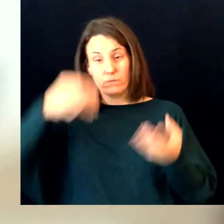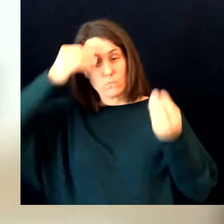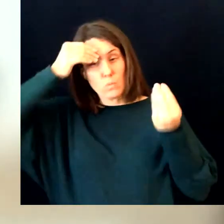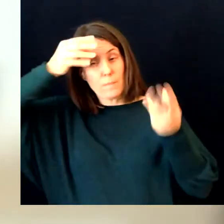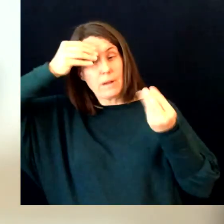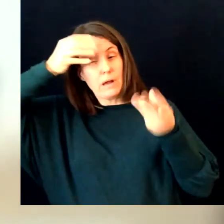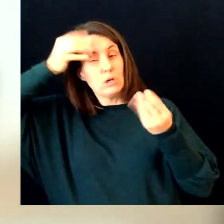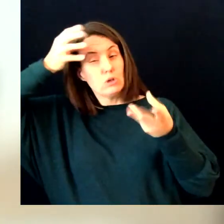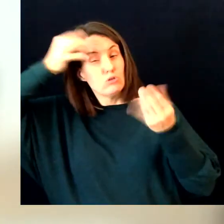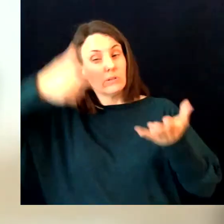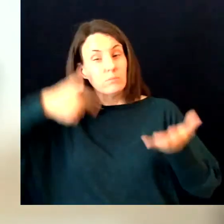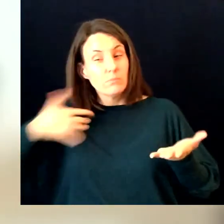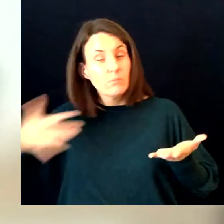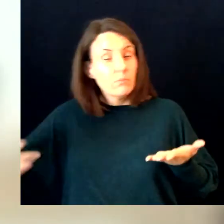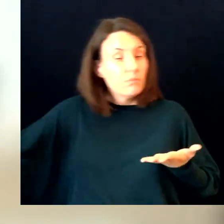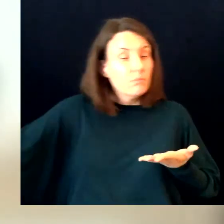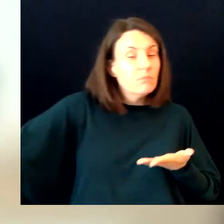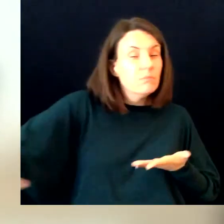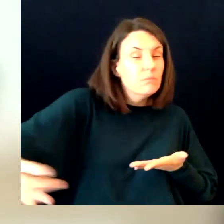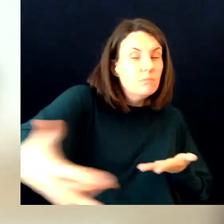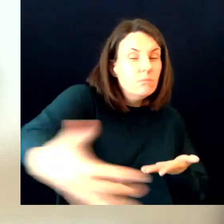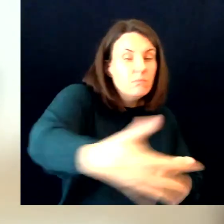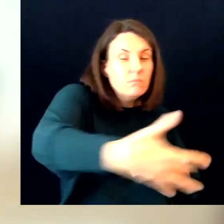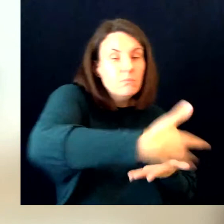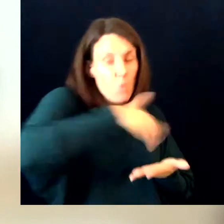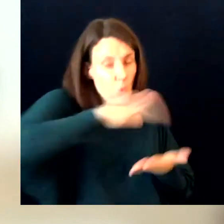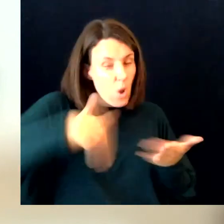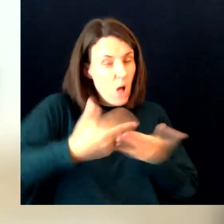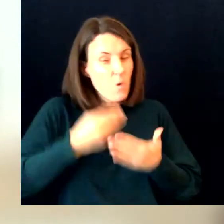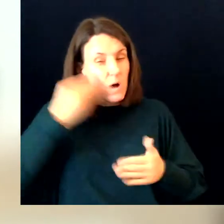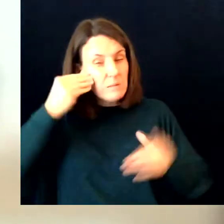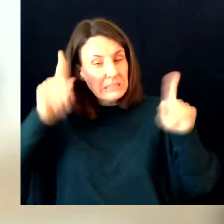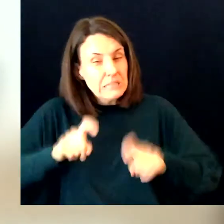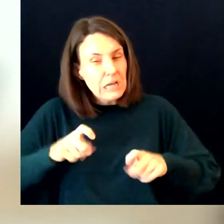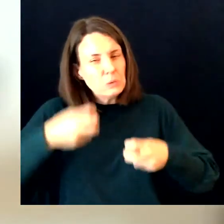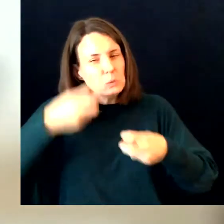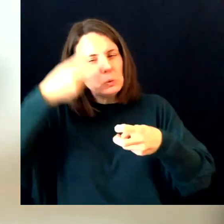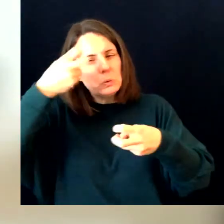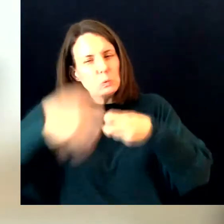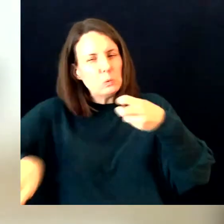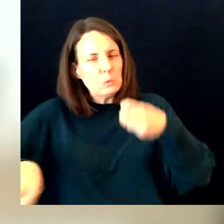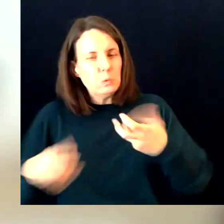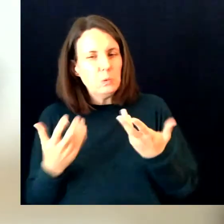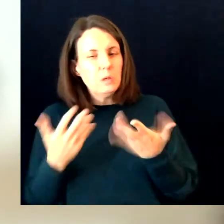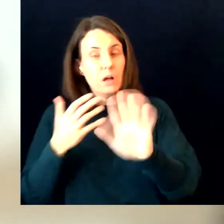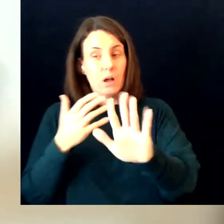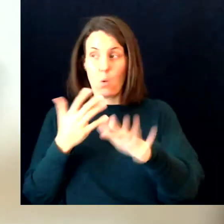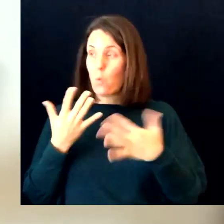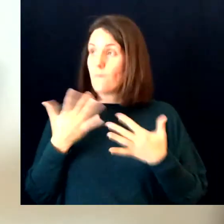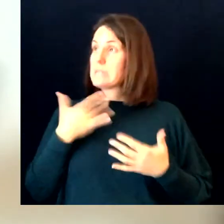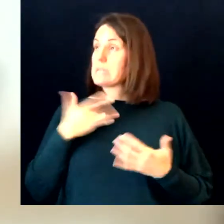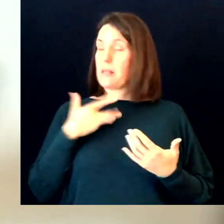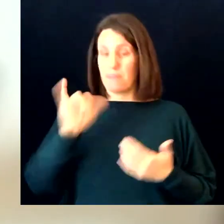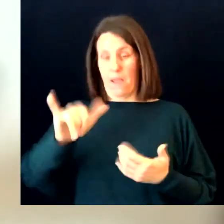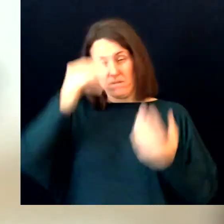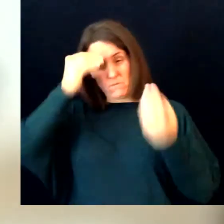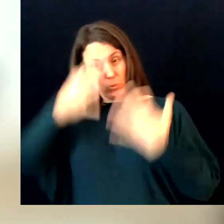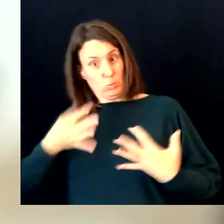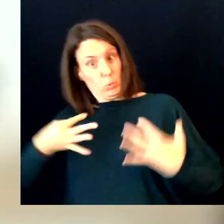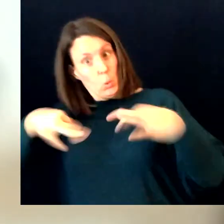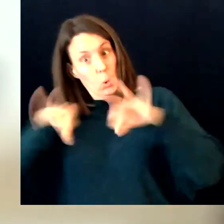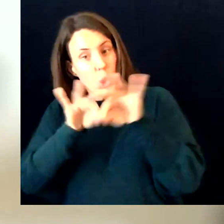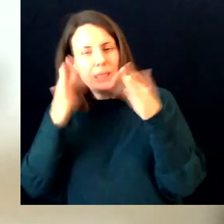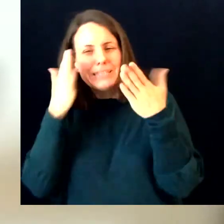may have a year ago. So I think for that reason, I think we're encouraging people to use those tests for the valuable information they can